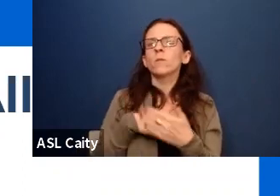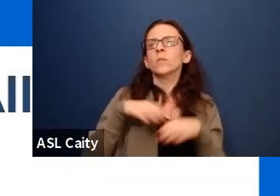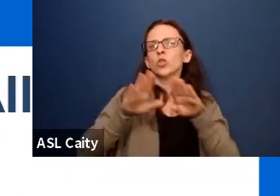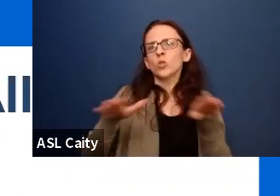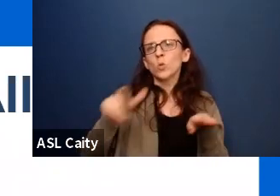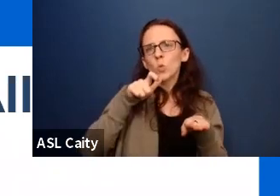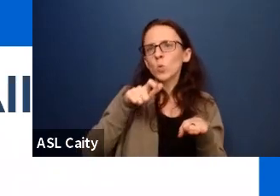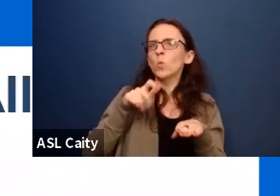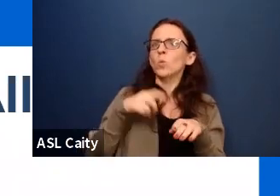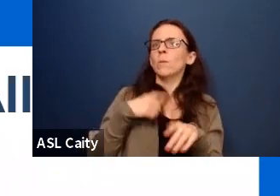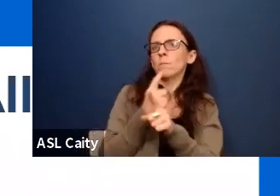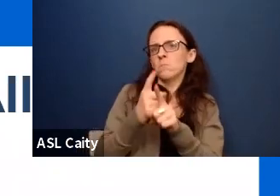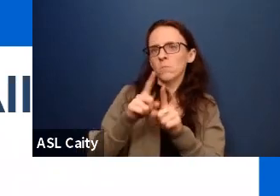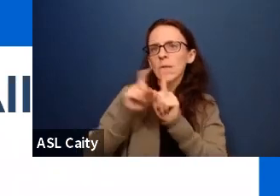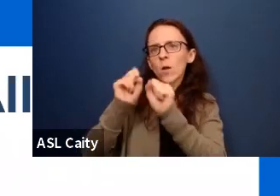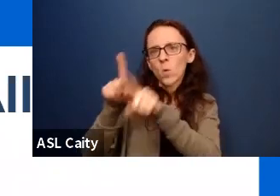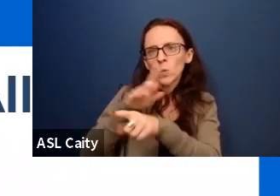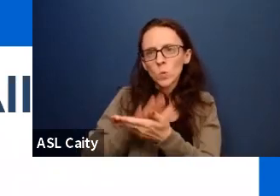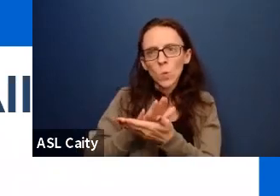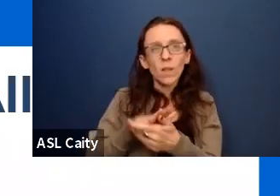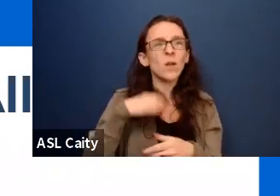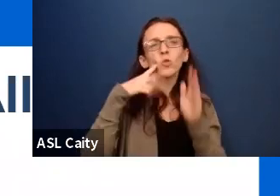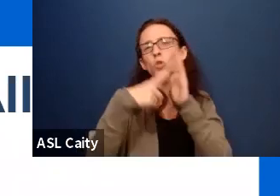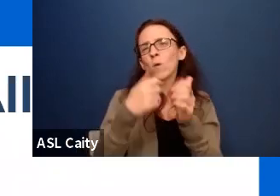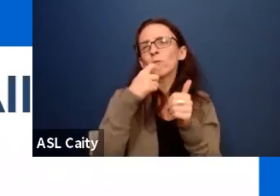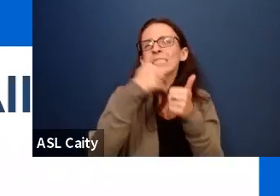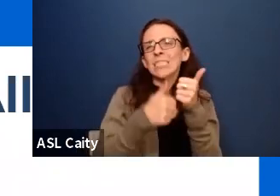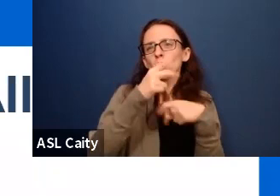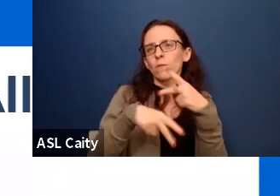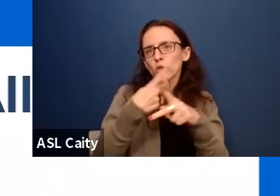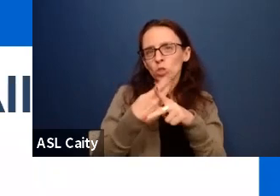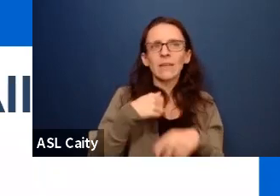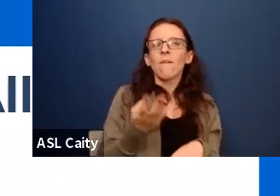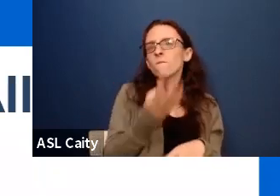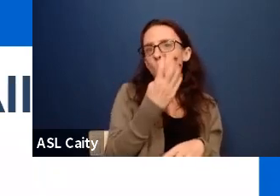And it shows you for each version, the number of tracks,